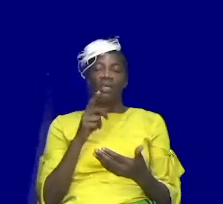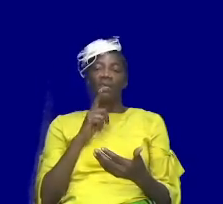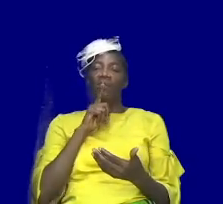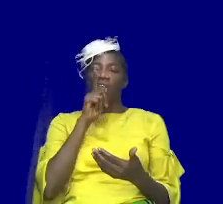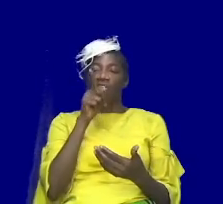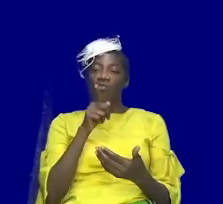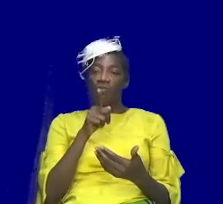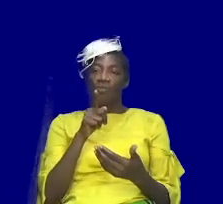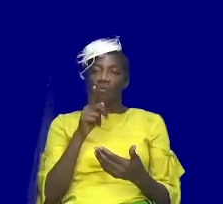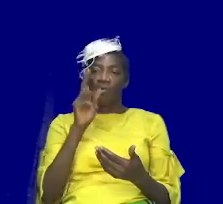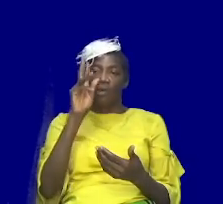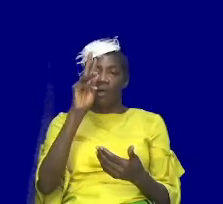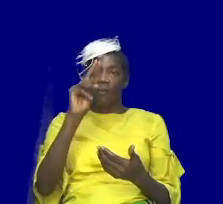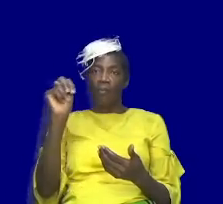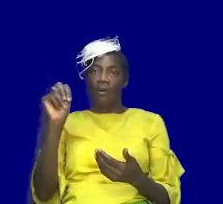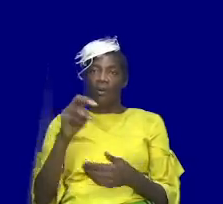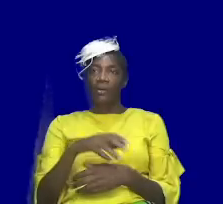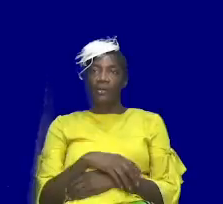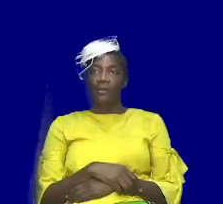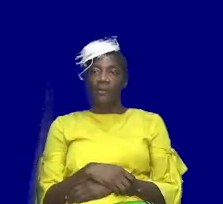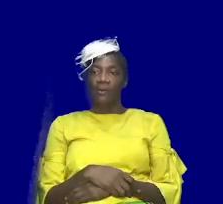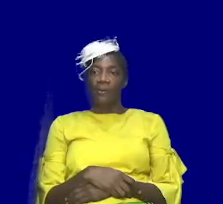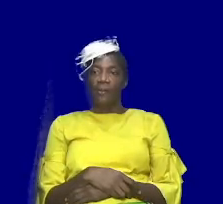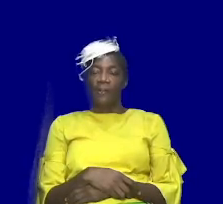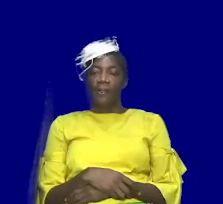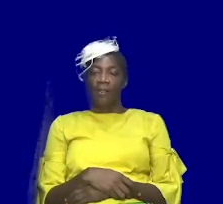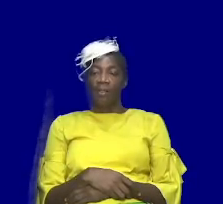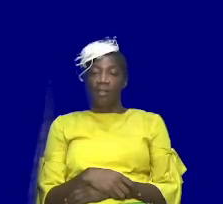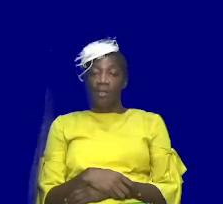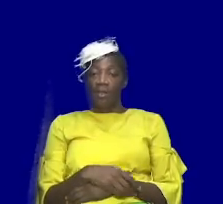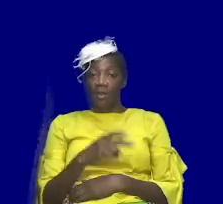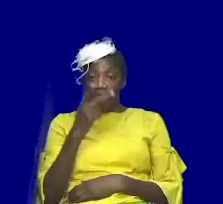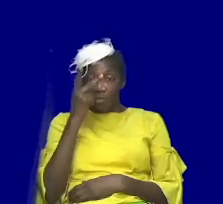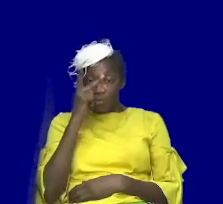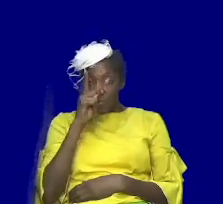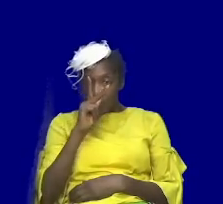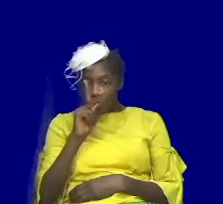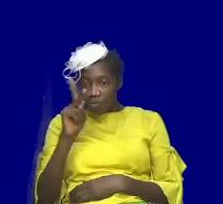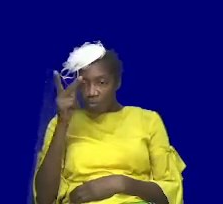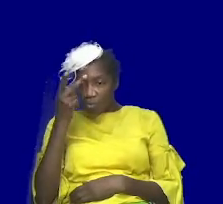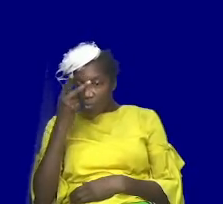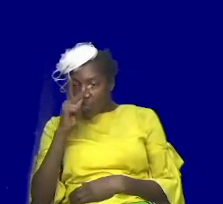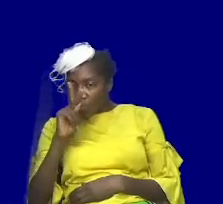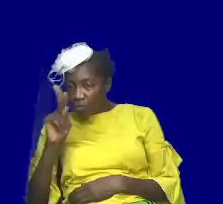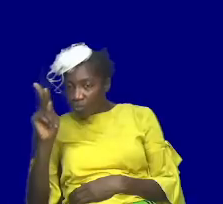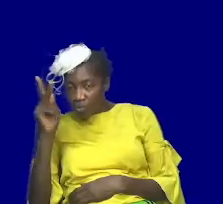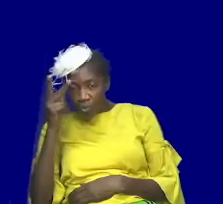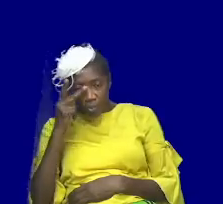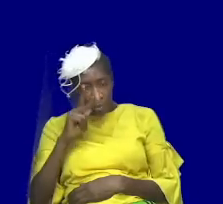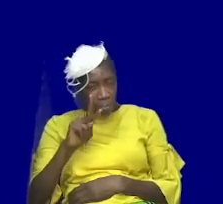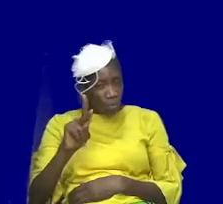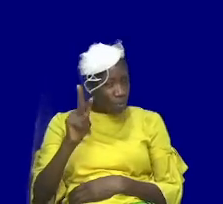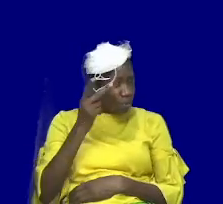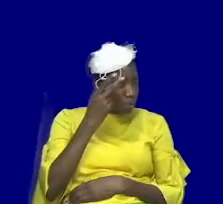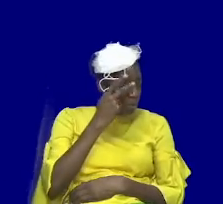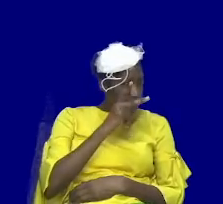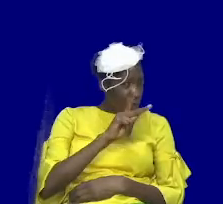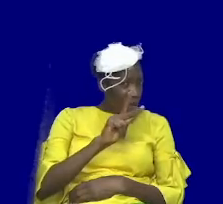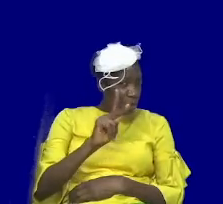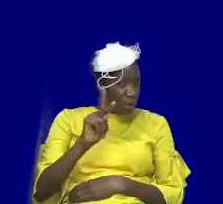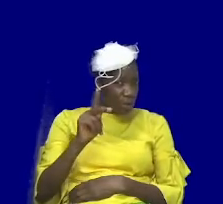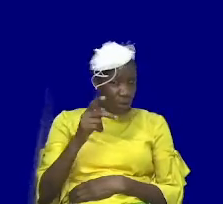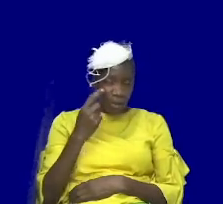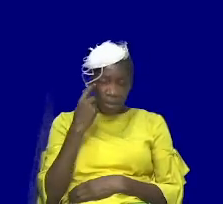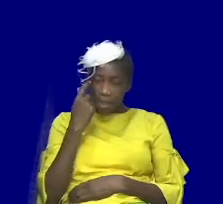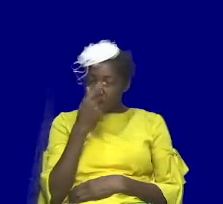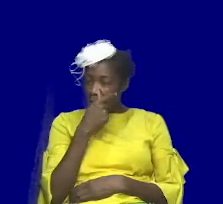be burnt. Through the meticulous inspection of the eyes of the Lord. And that man shall